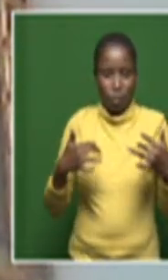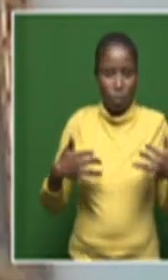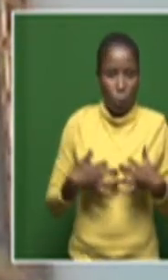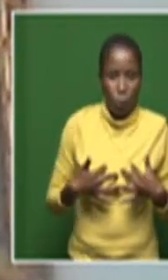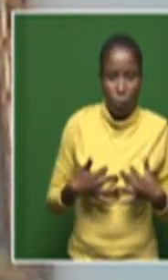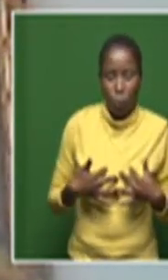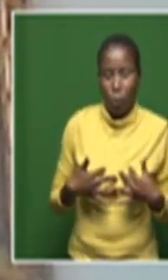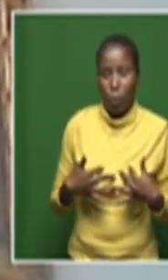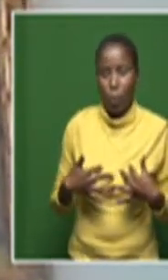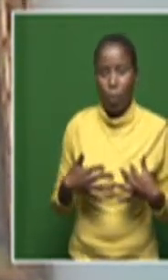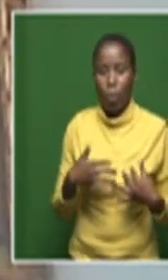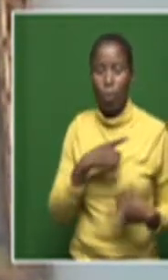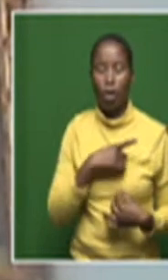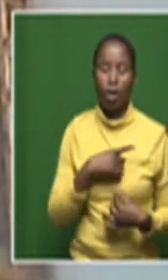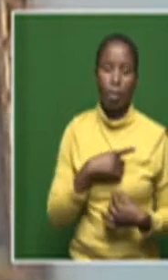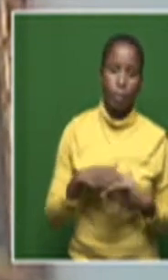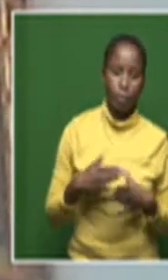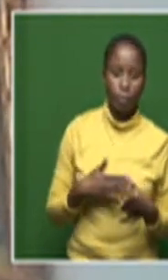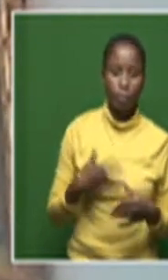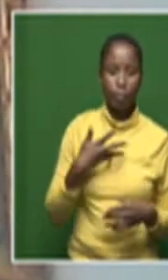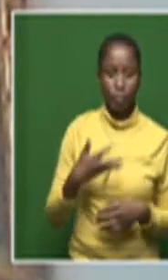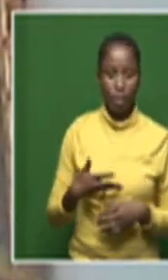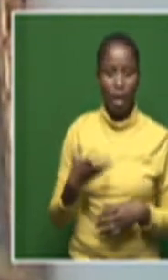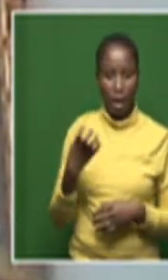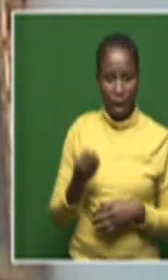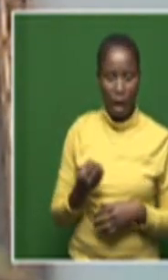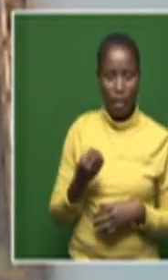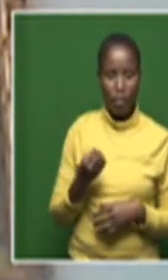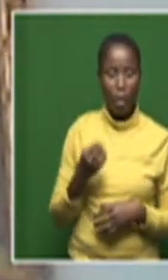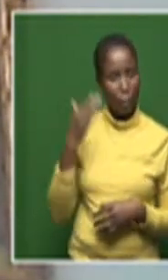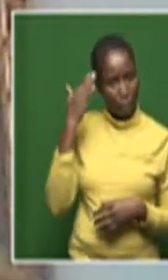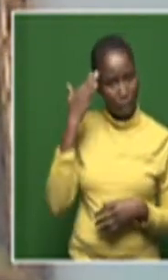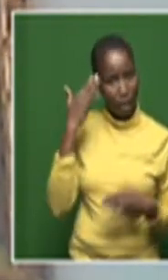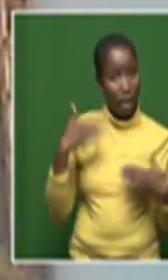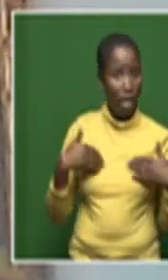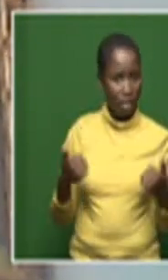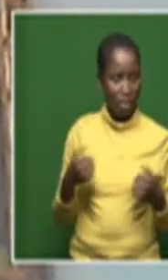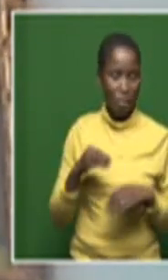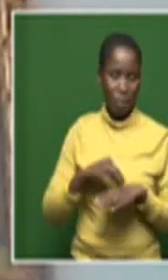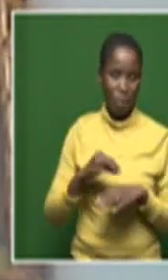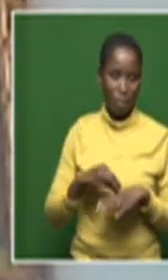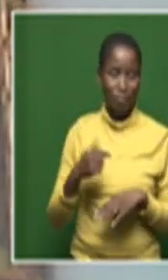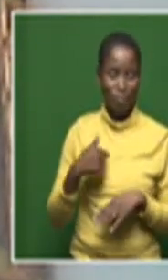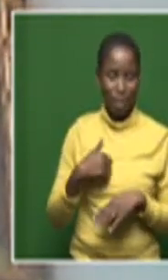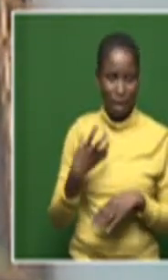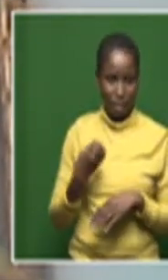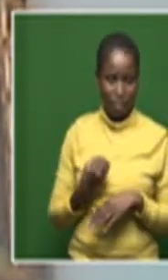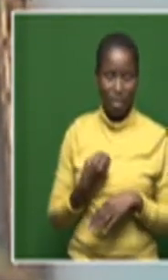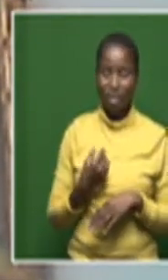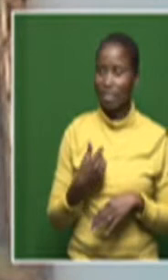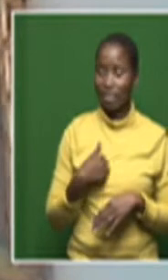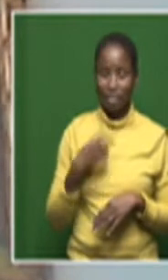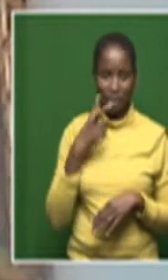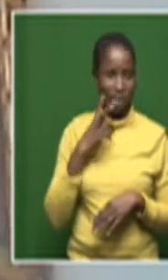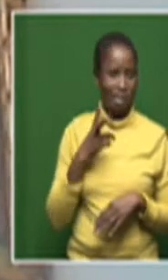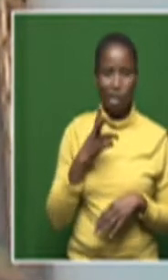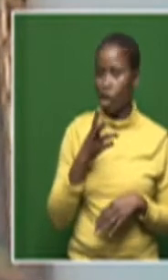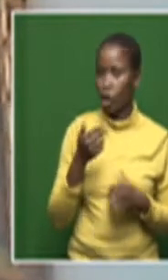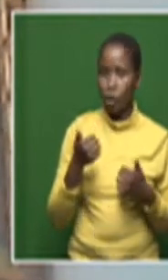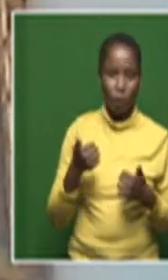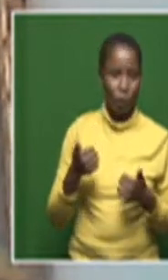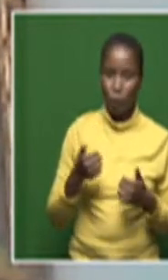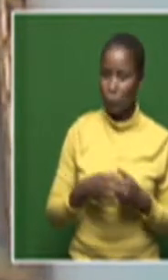as a person living with mental health issues, this was not good for me. So